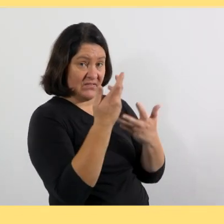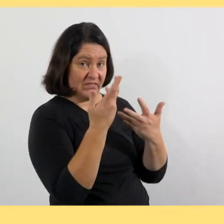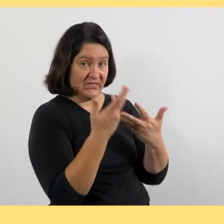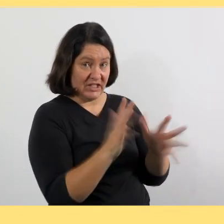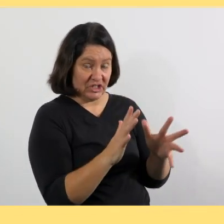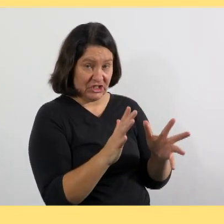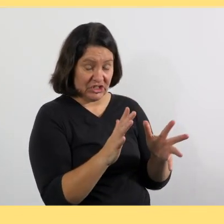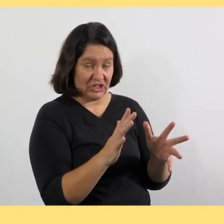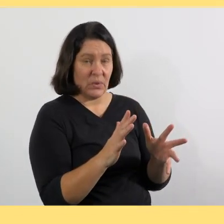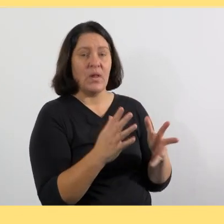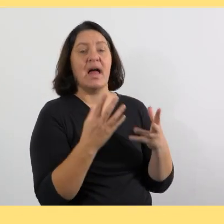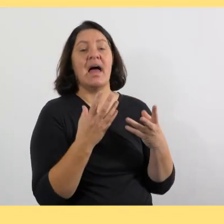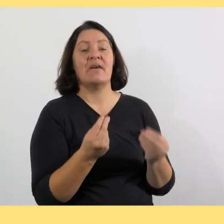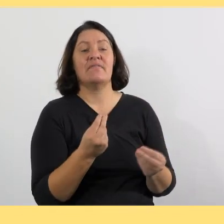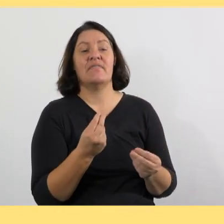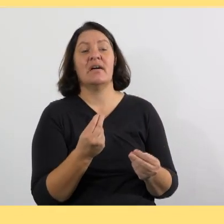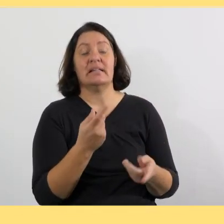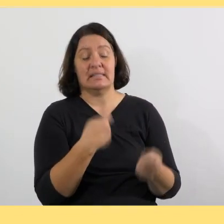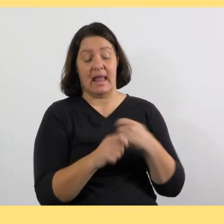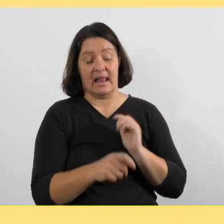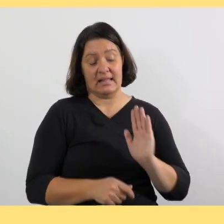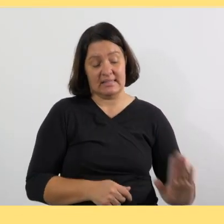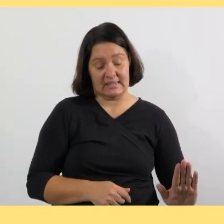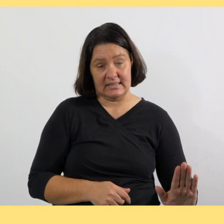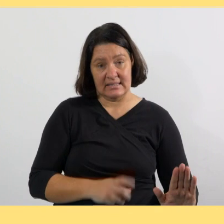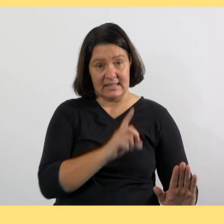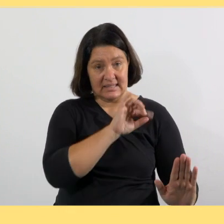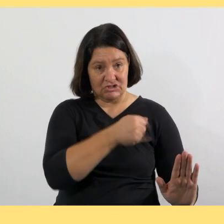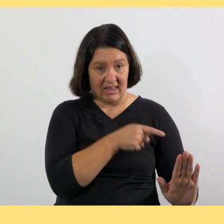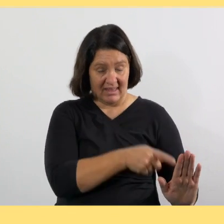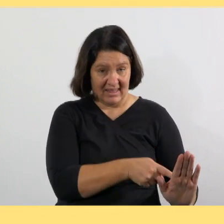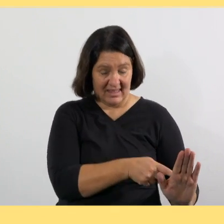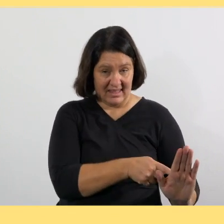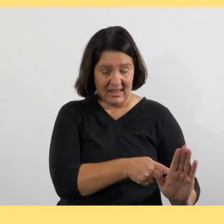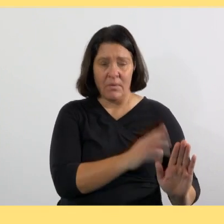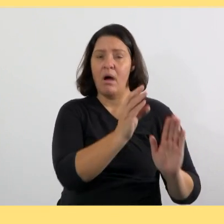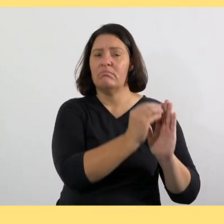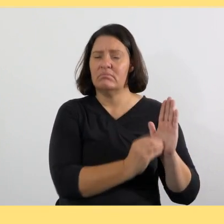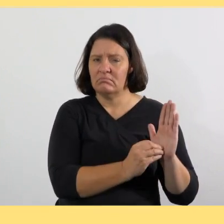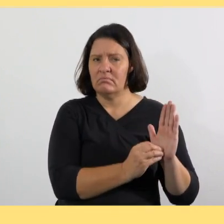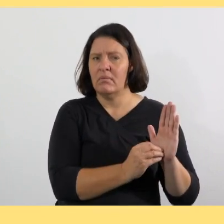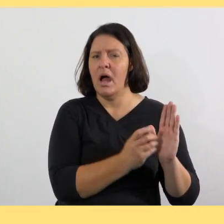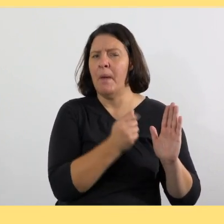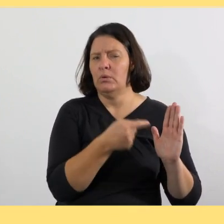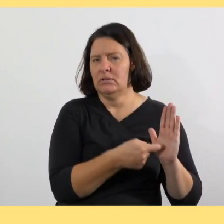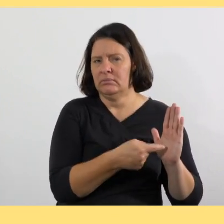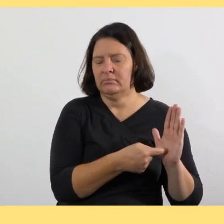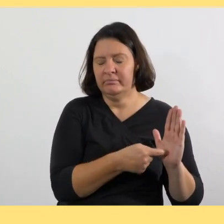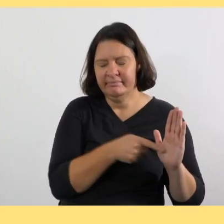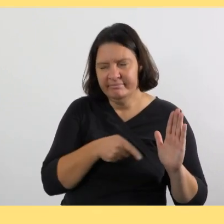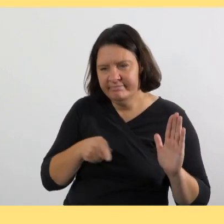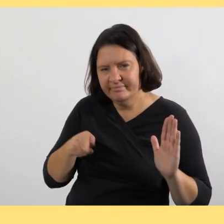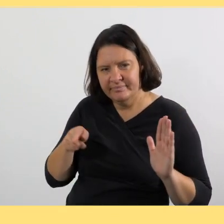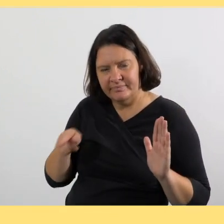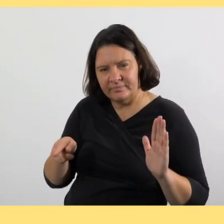sell, you're going to have your sales here and the DJ. And we record the amount here.